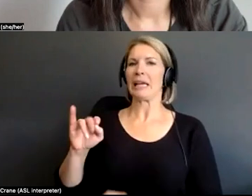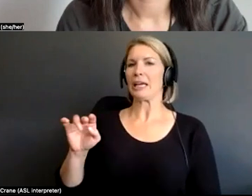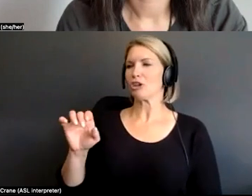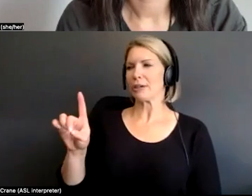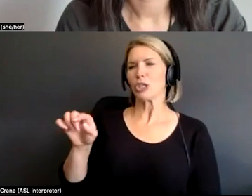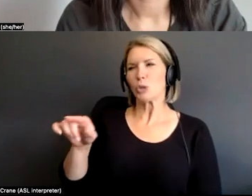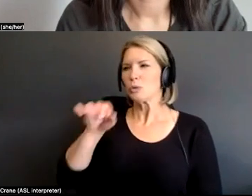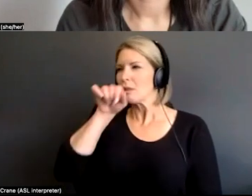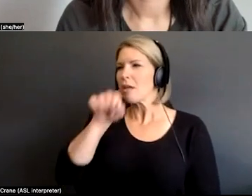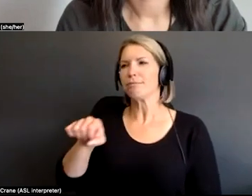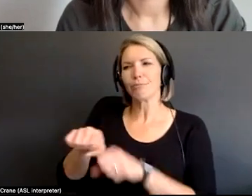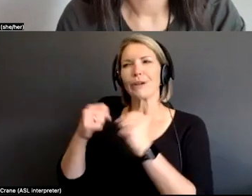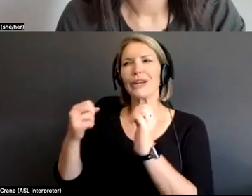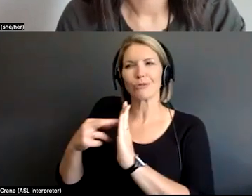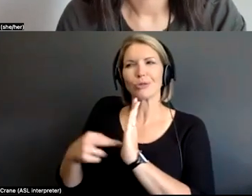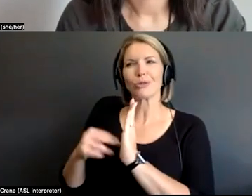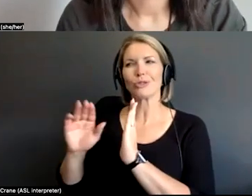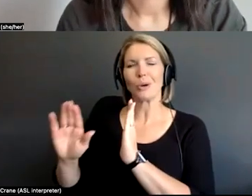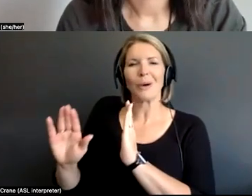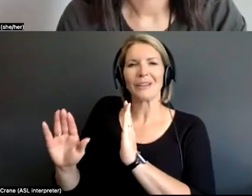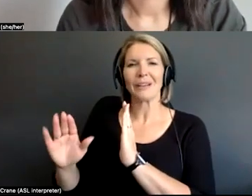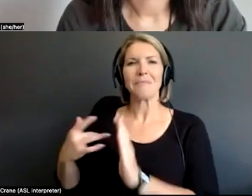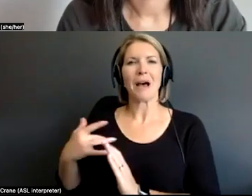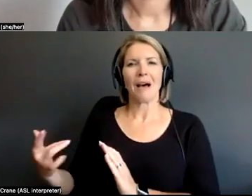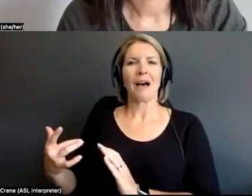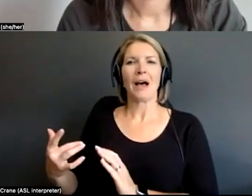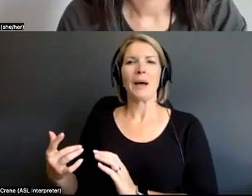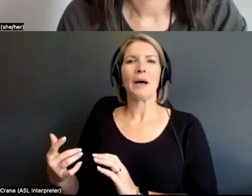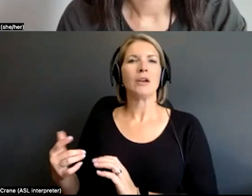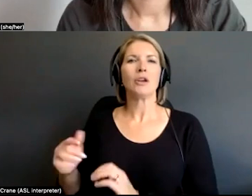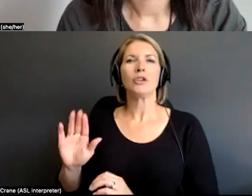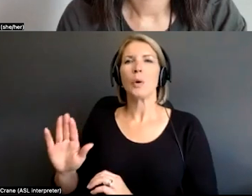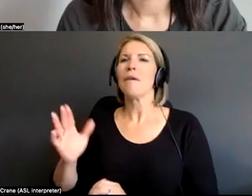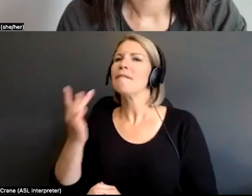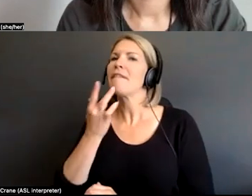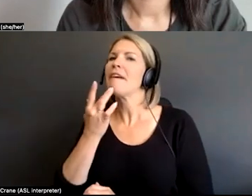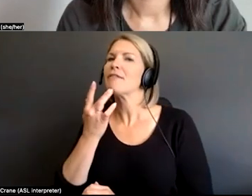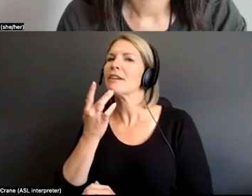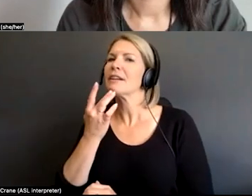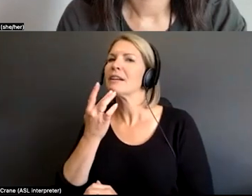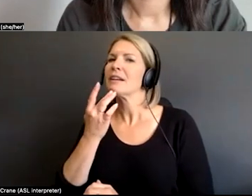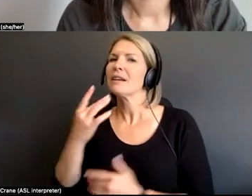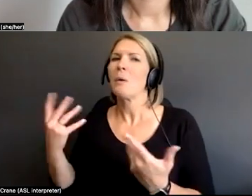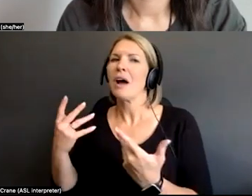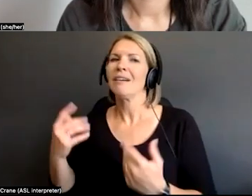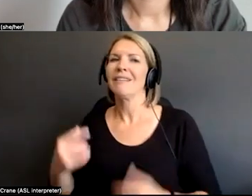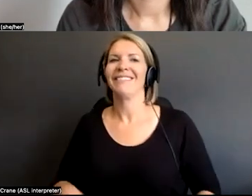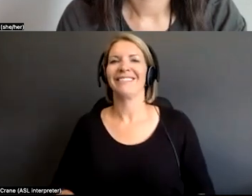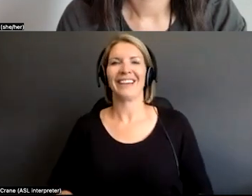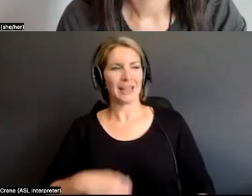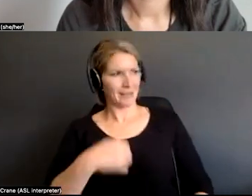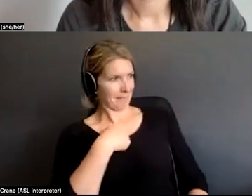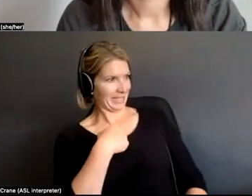covers. What are the rules that you most like to break? I am. I think you are.